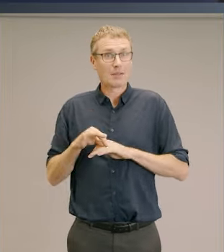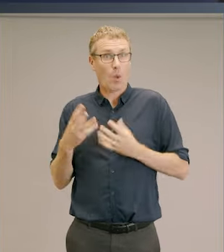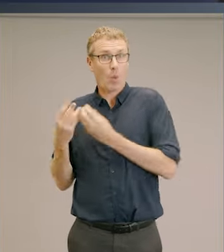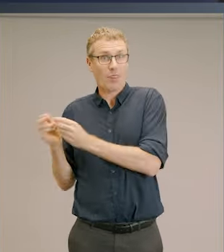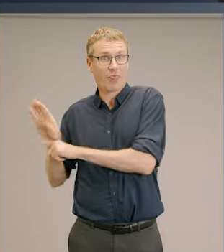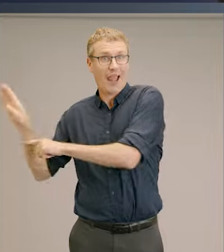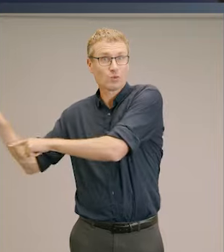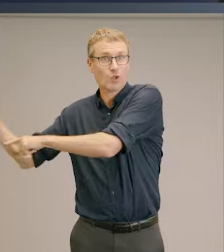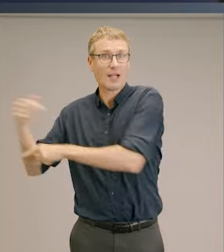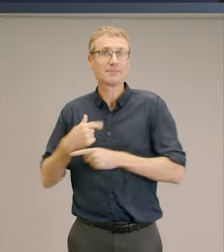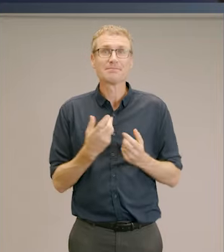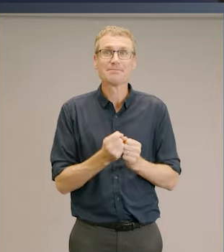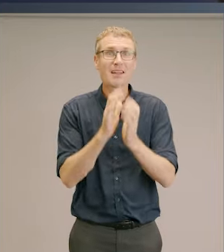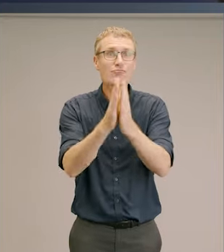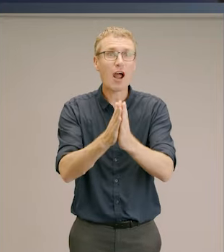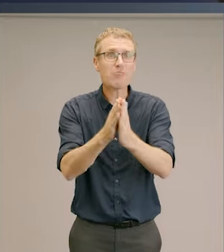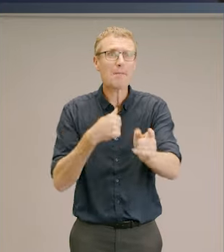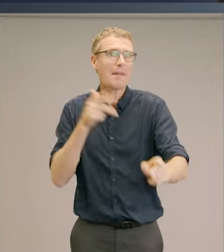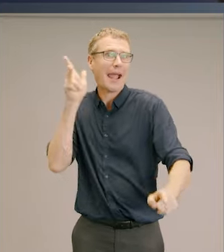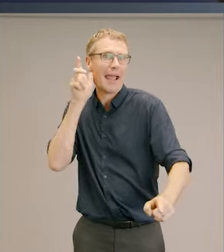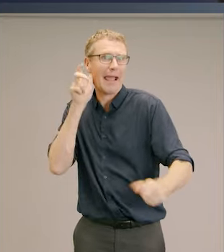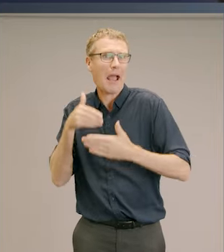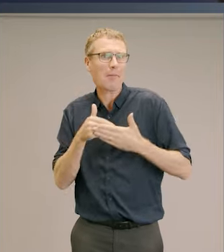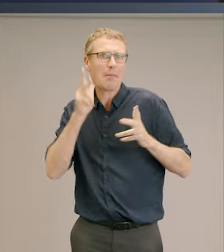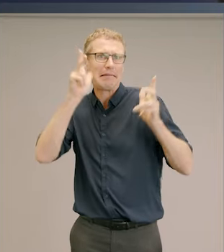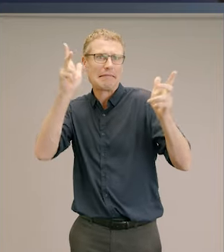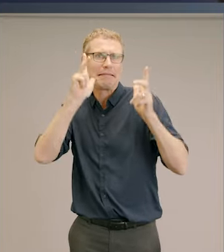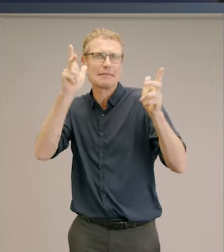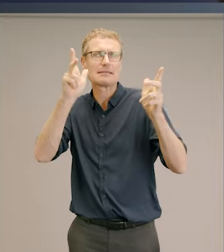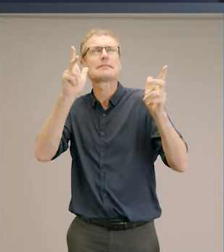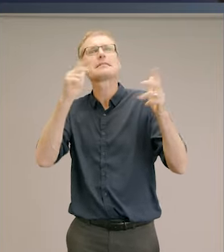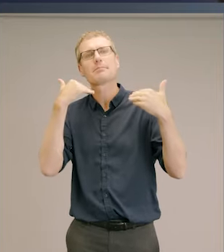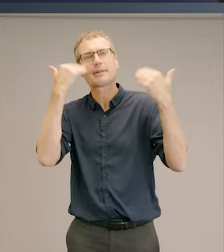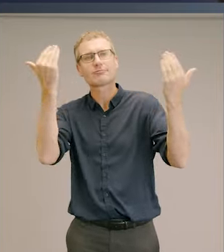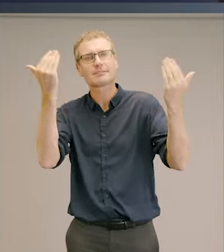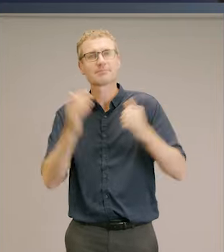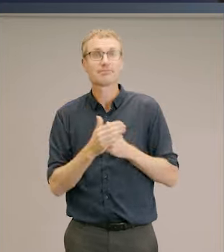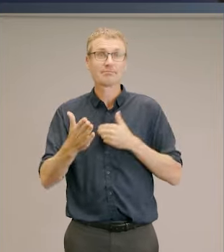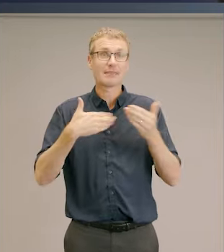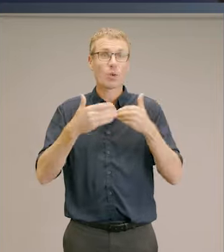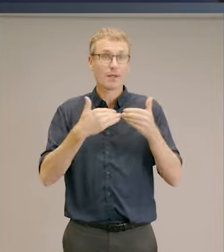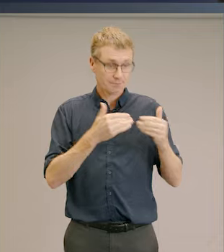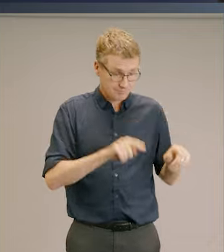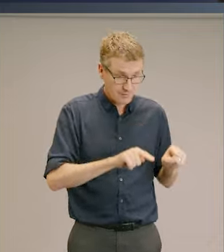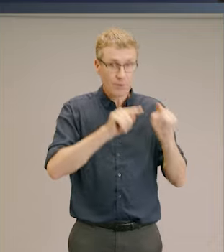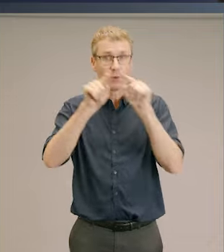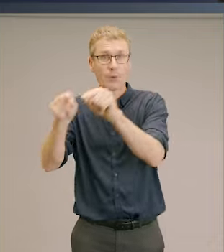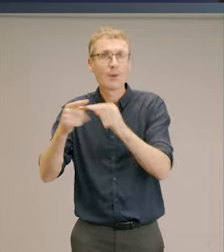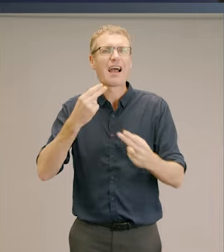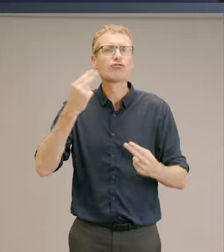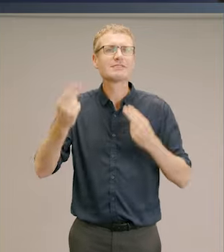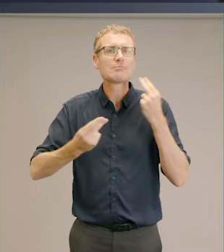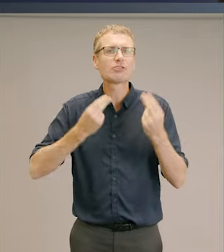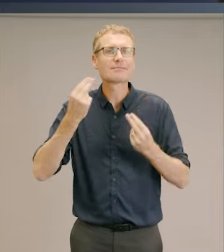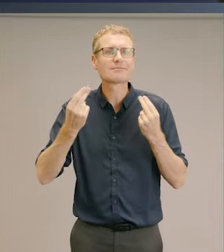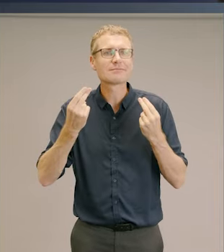in the prayers was Luke crying outside, pretty much. It was embarrassing. So we got to the reception and we had a plan in mind. We're going to